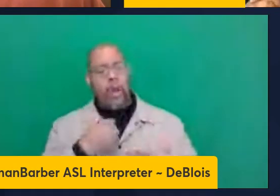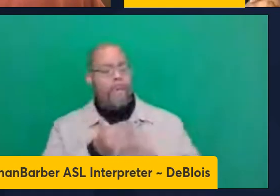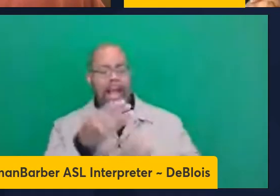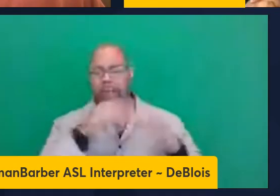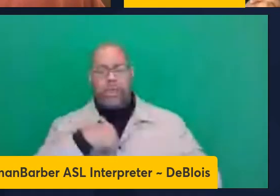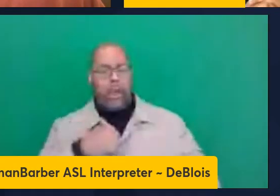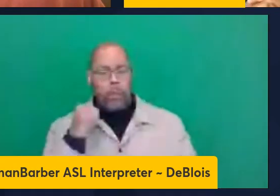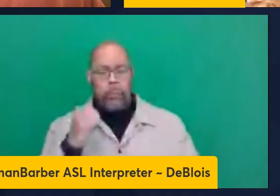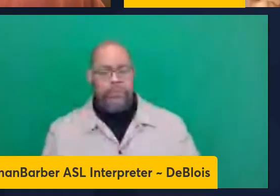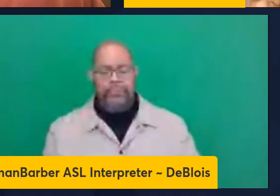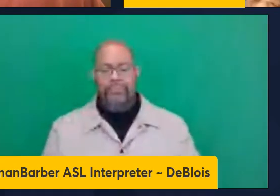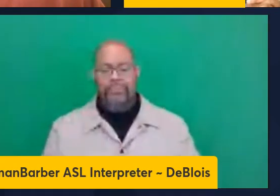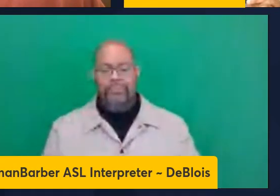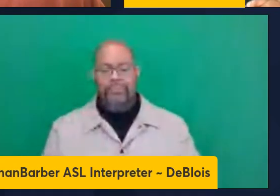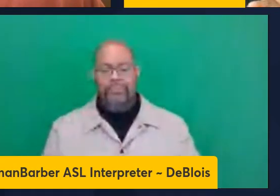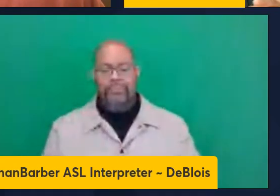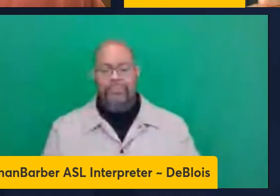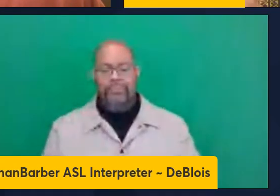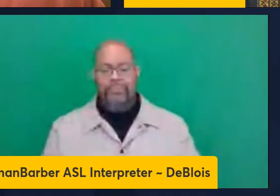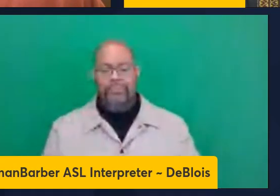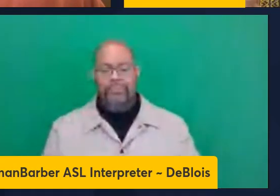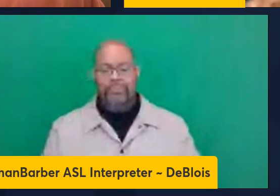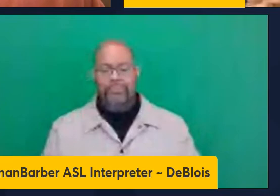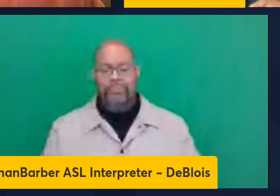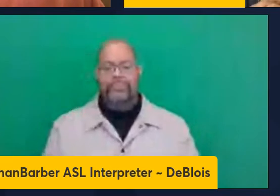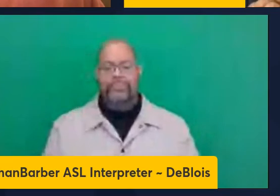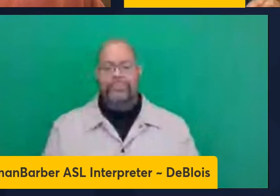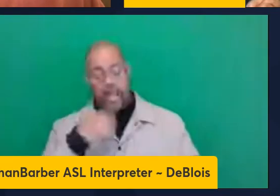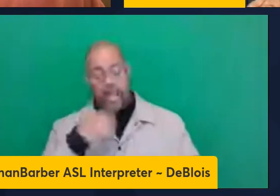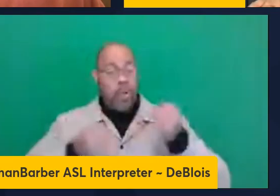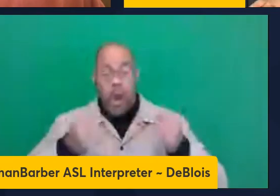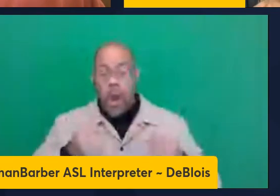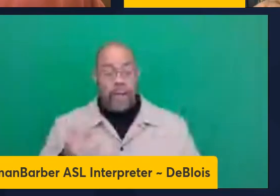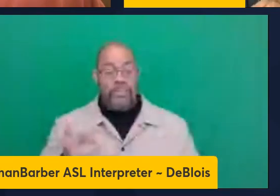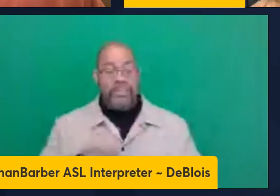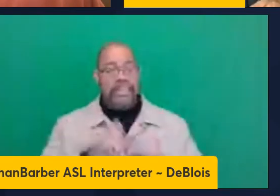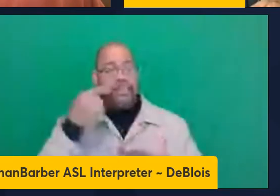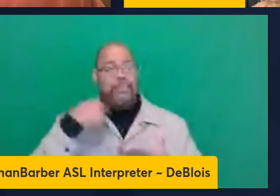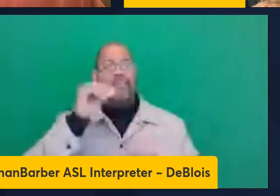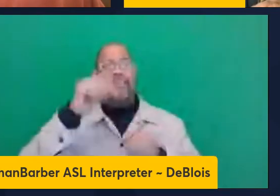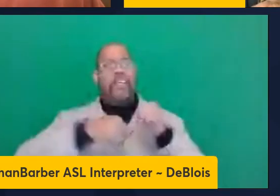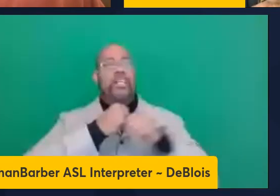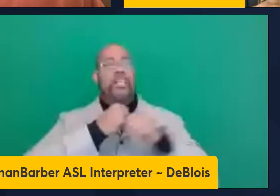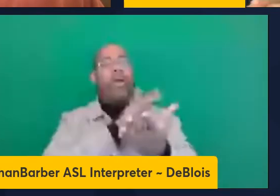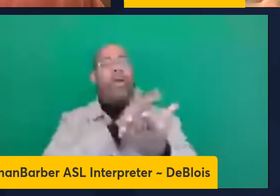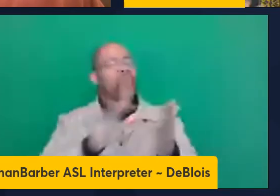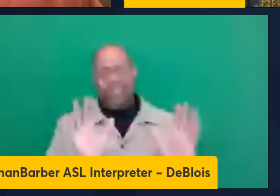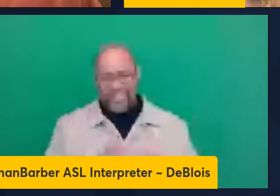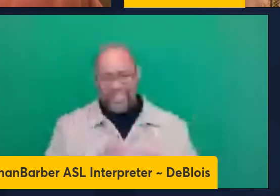house. Okay. I wouldn't buy an expensive car that will take me 50 years to pay,